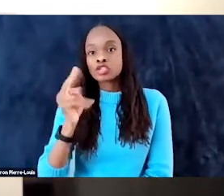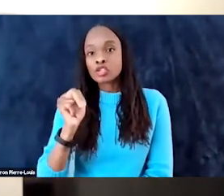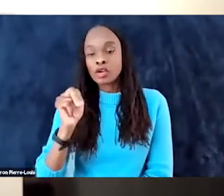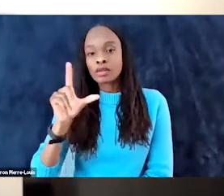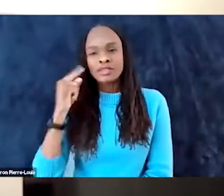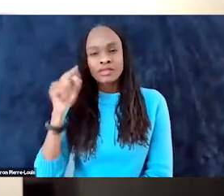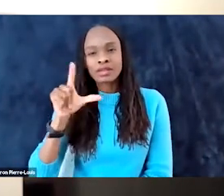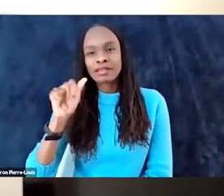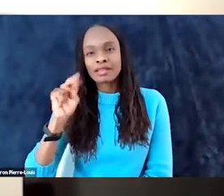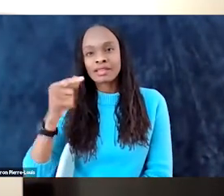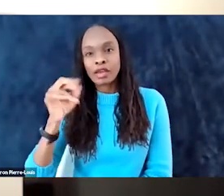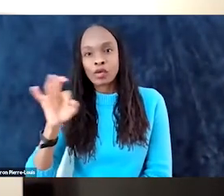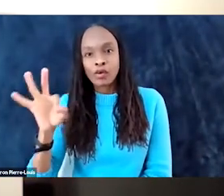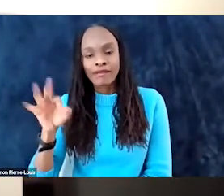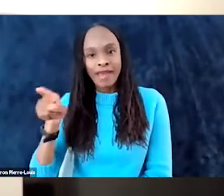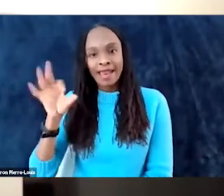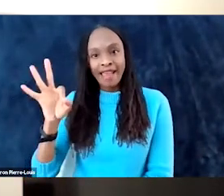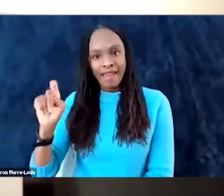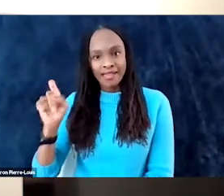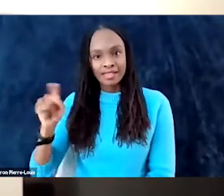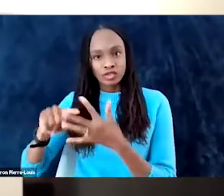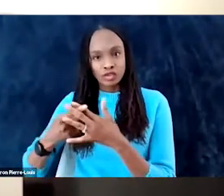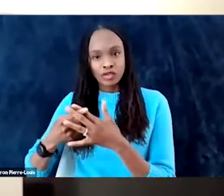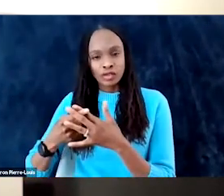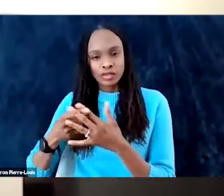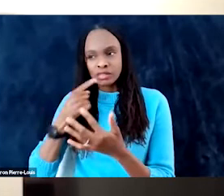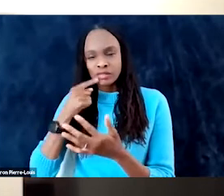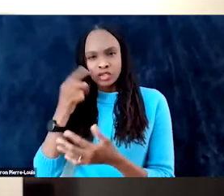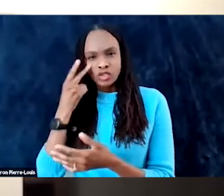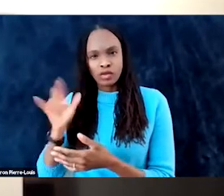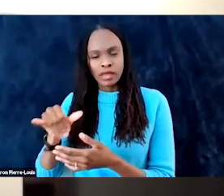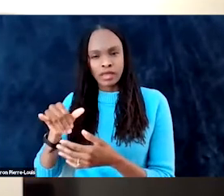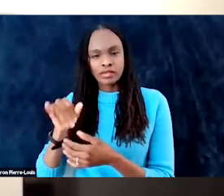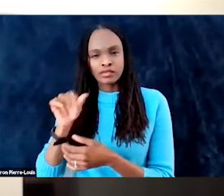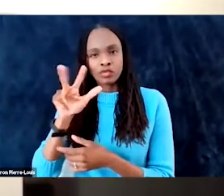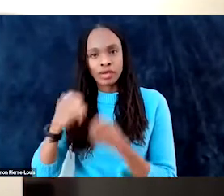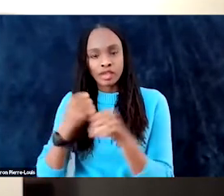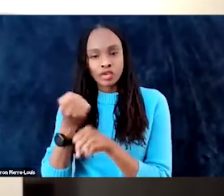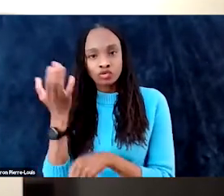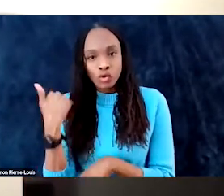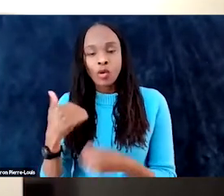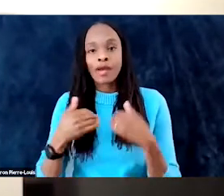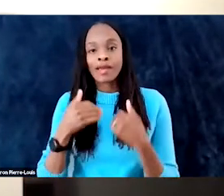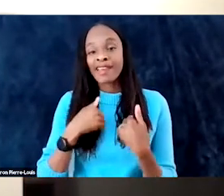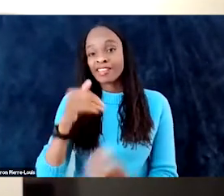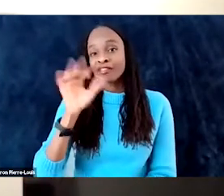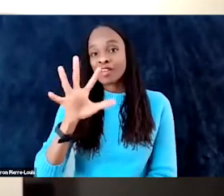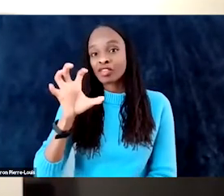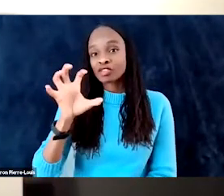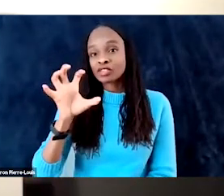at FX, was the one who charted that 3 years ago, there were 550 scripted